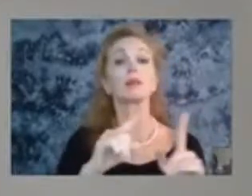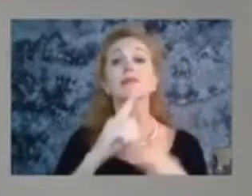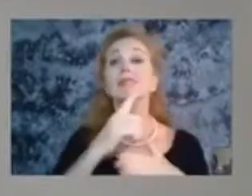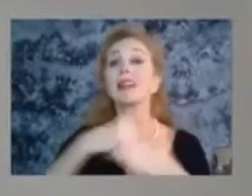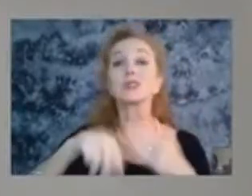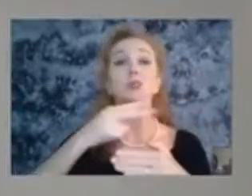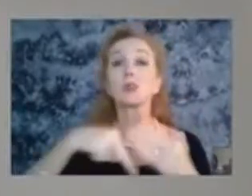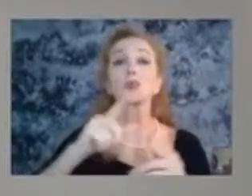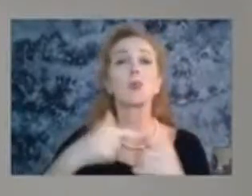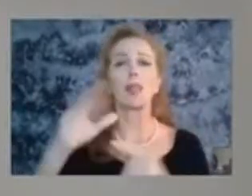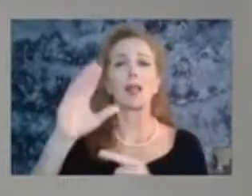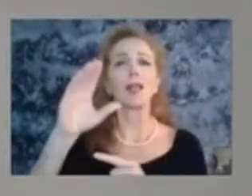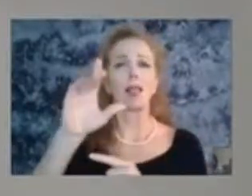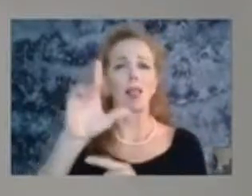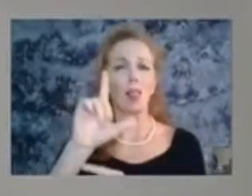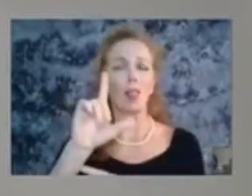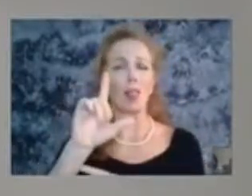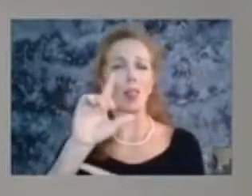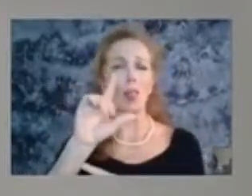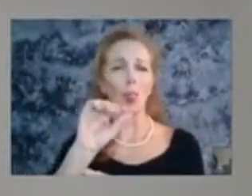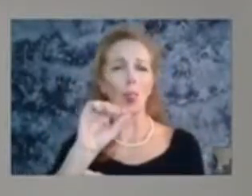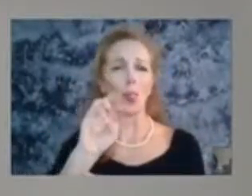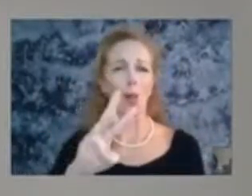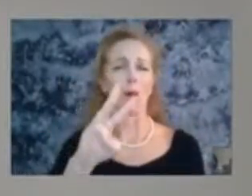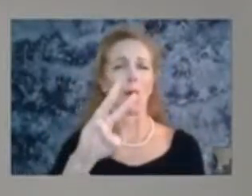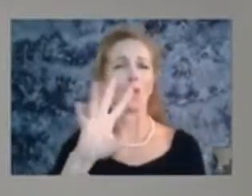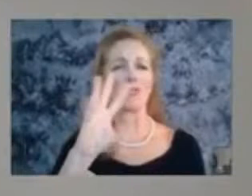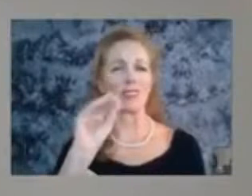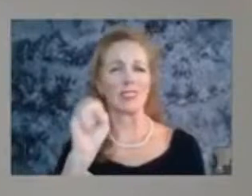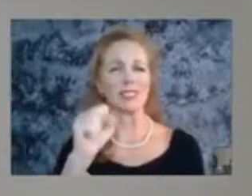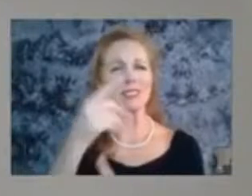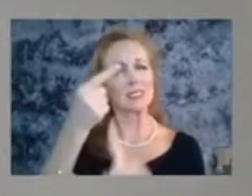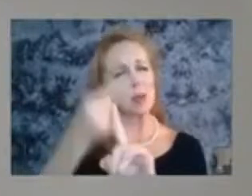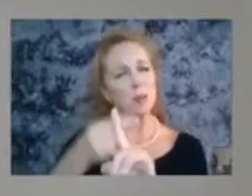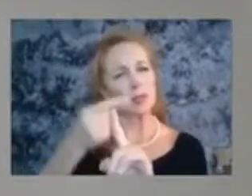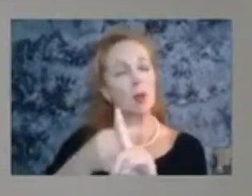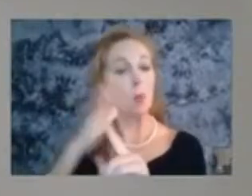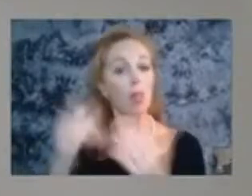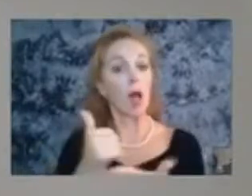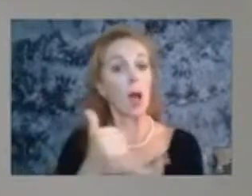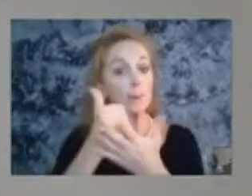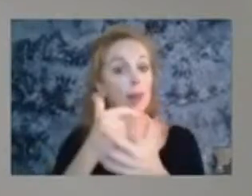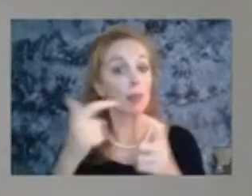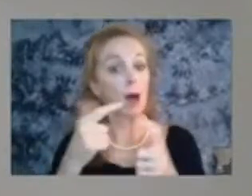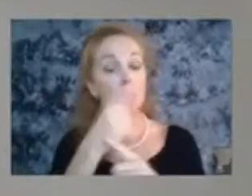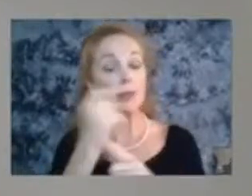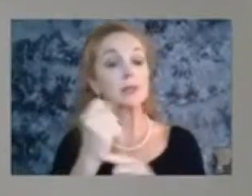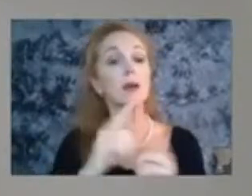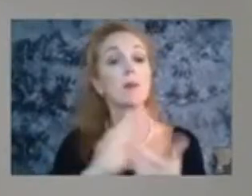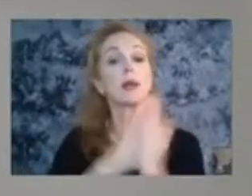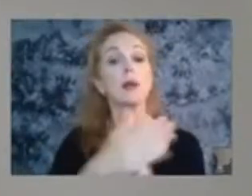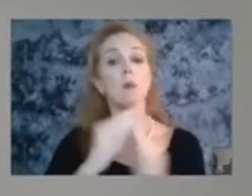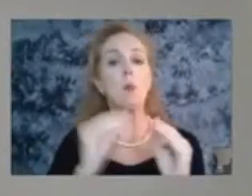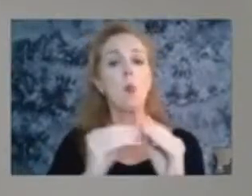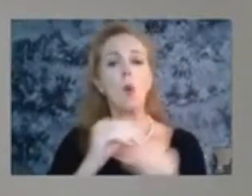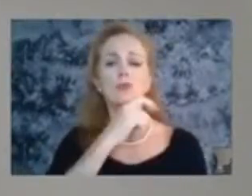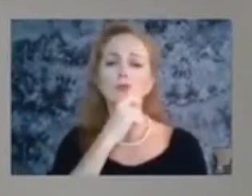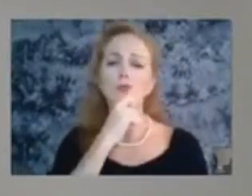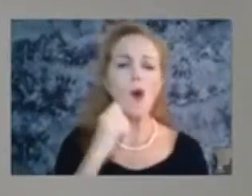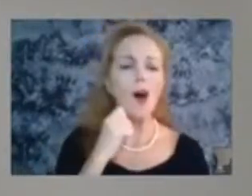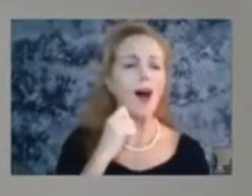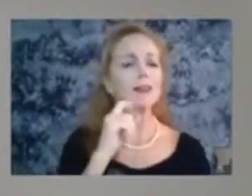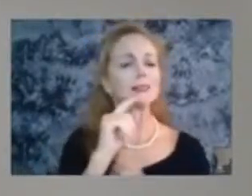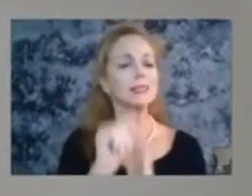I've seen that has varied. And that'll help us out a lot in the sense that we will get into a drier season. So